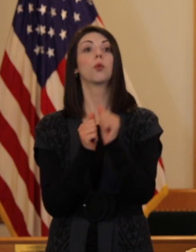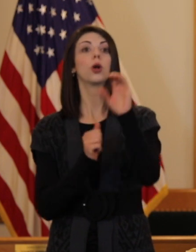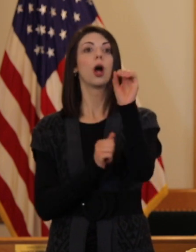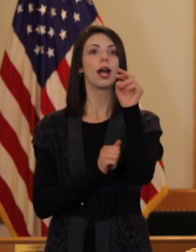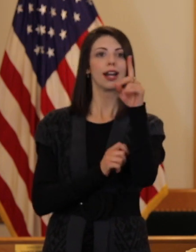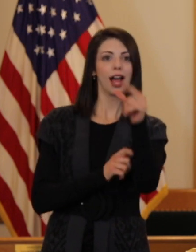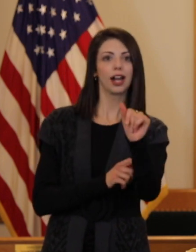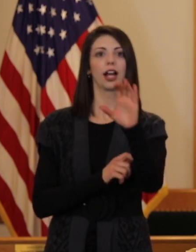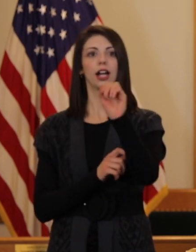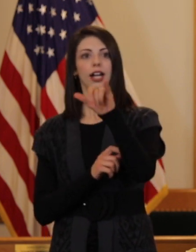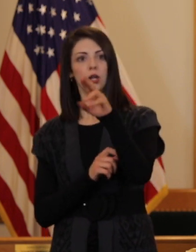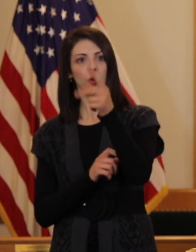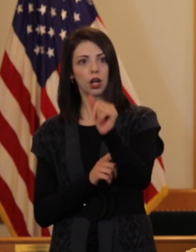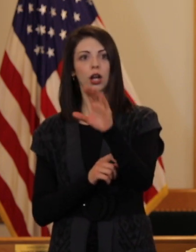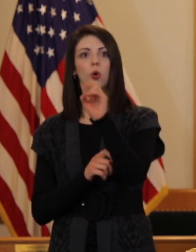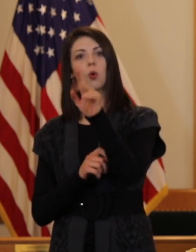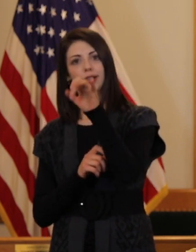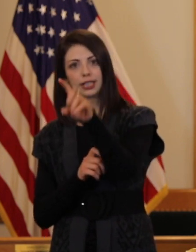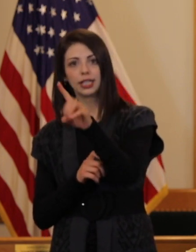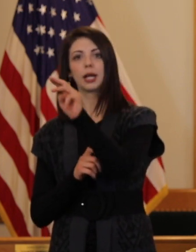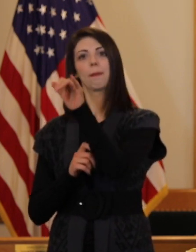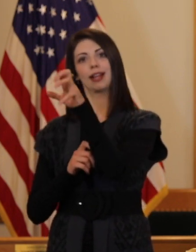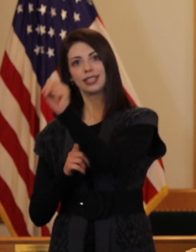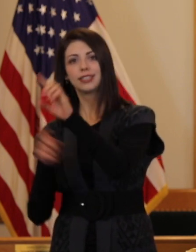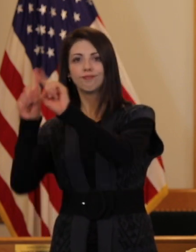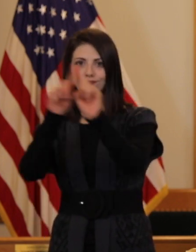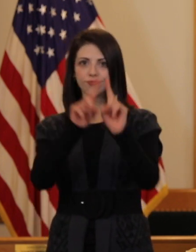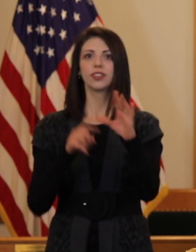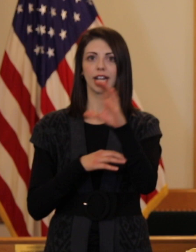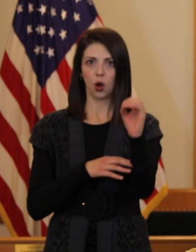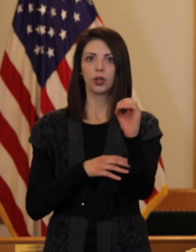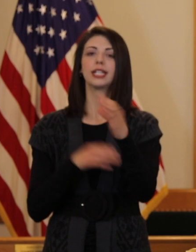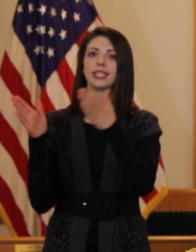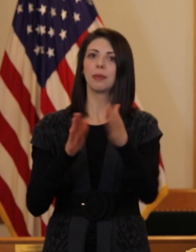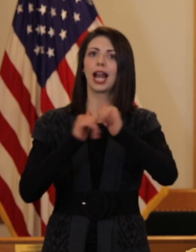Cayuga, Cortland, and Madison counties to plan the steps we need to take for reopening.